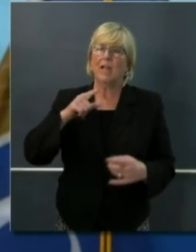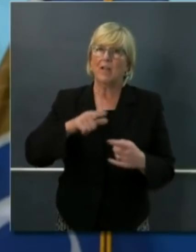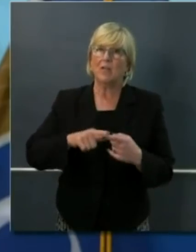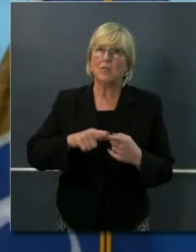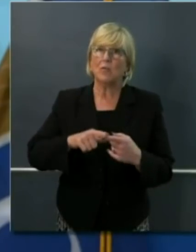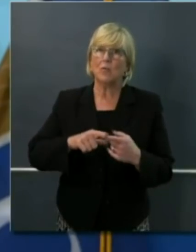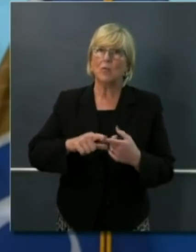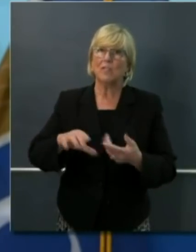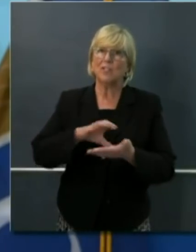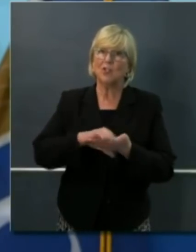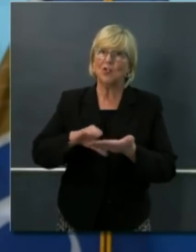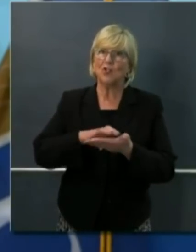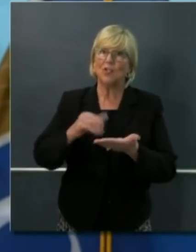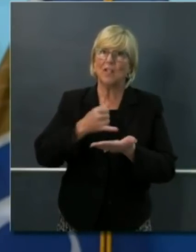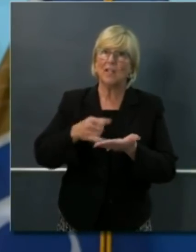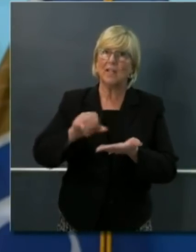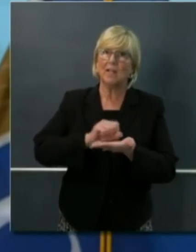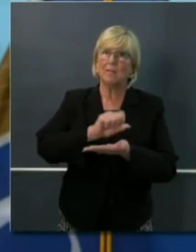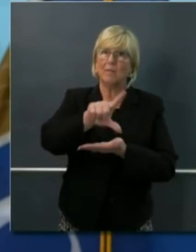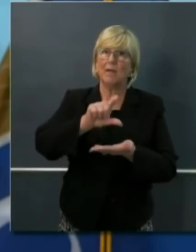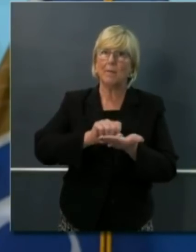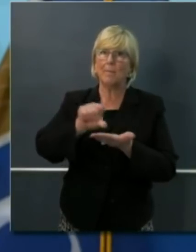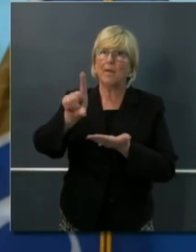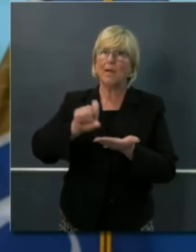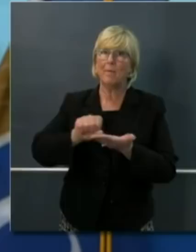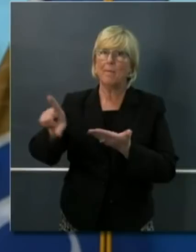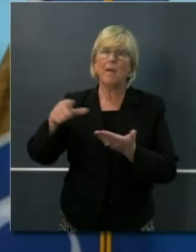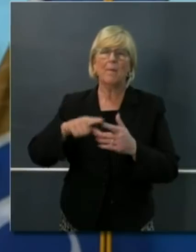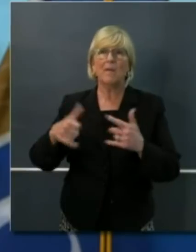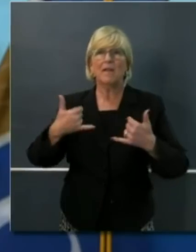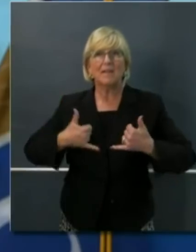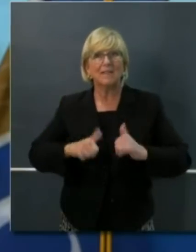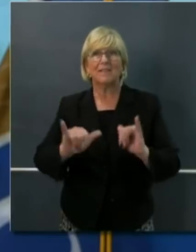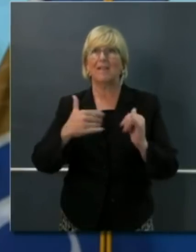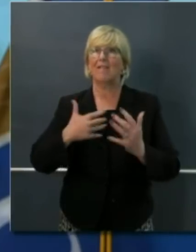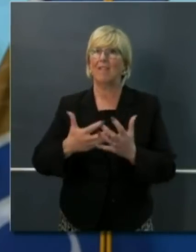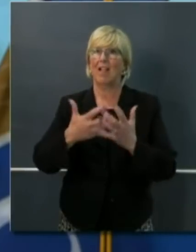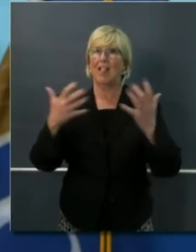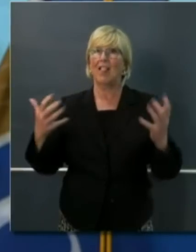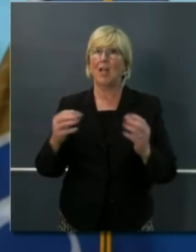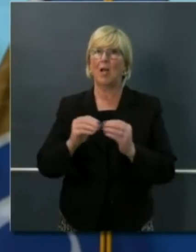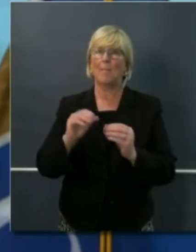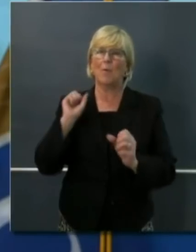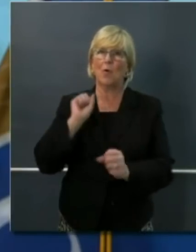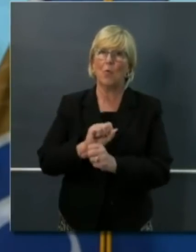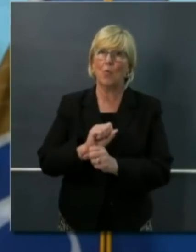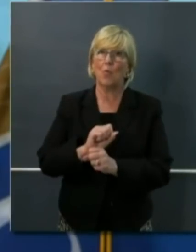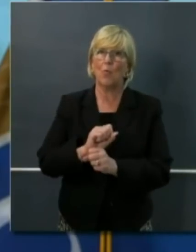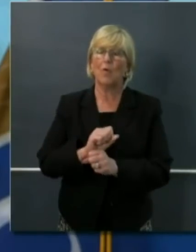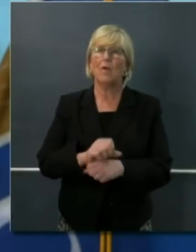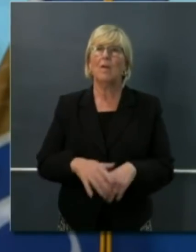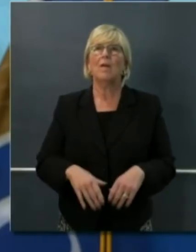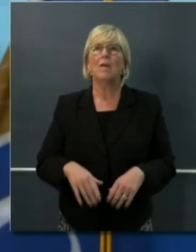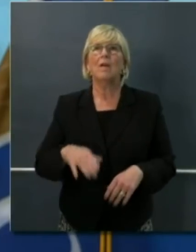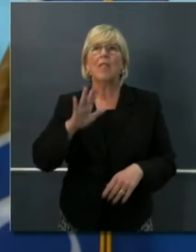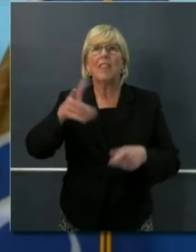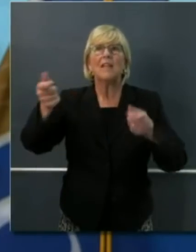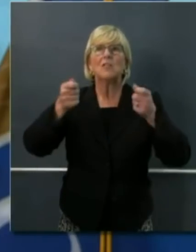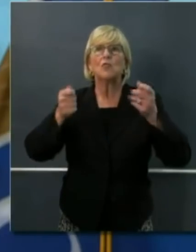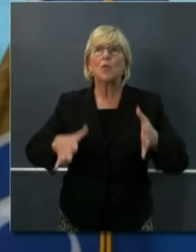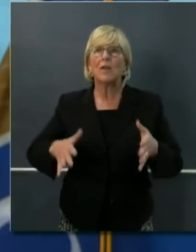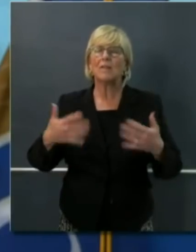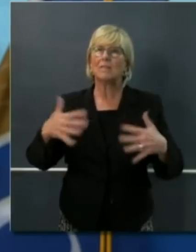these checks out, but we still absolutely have so much more work to do. And she's been given absolute latitude in terms